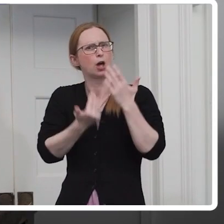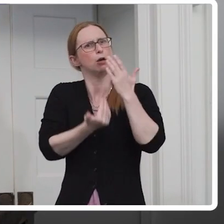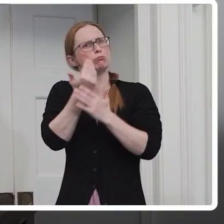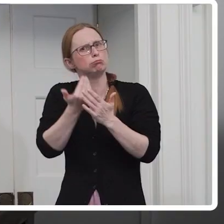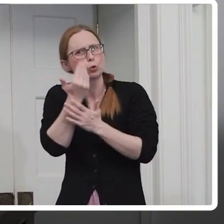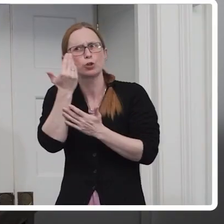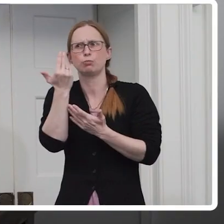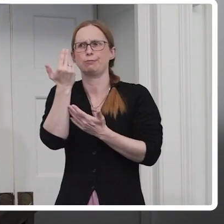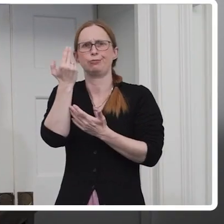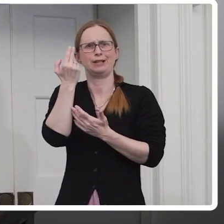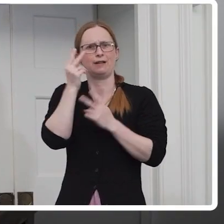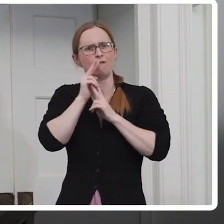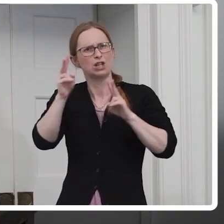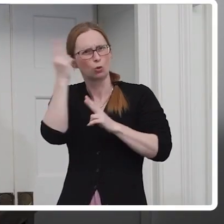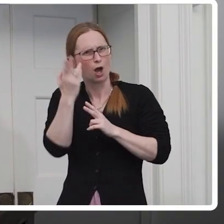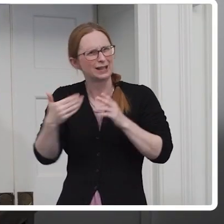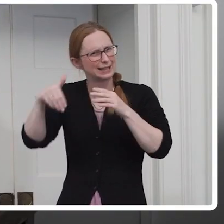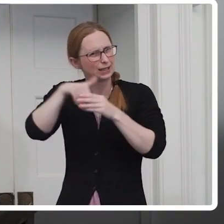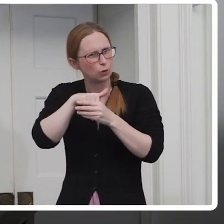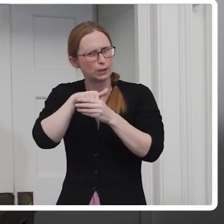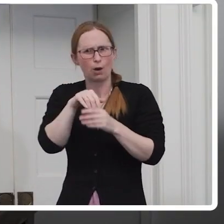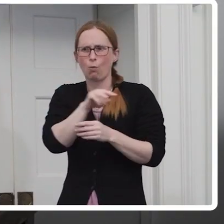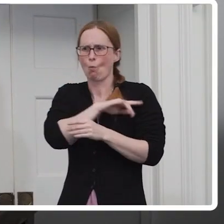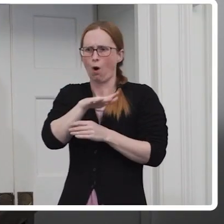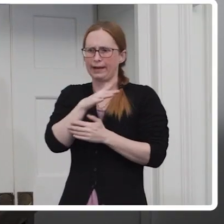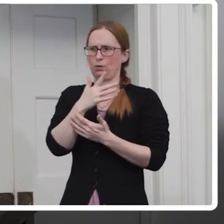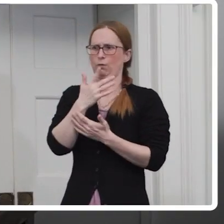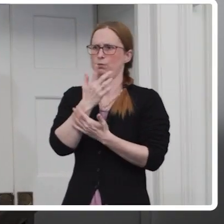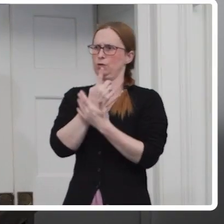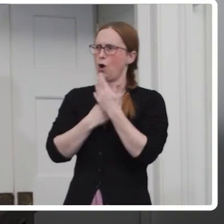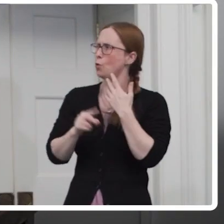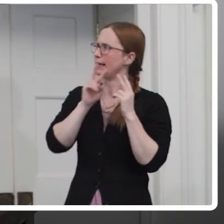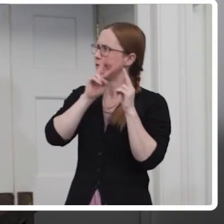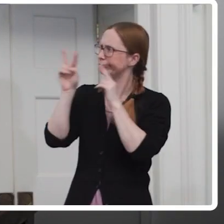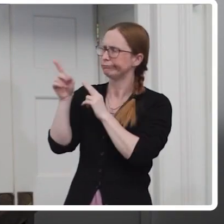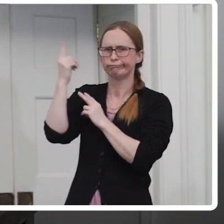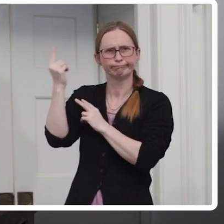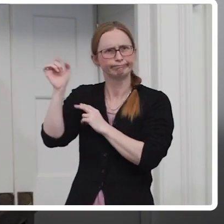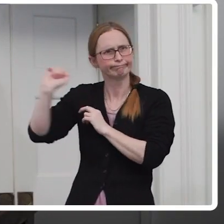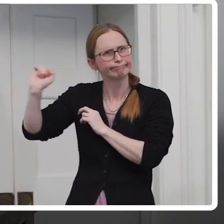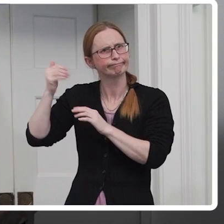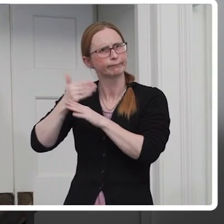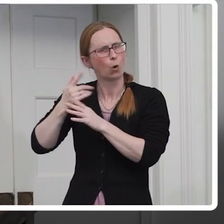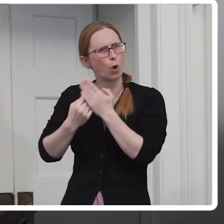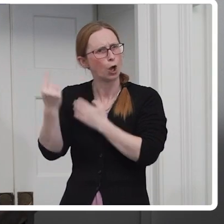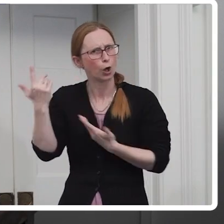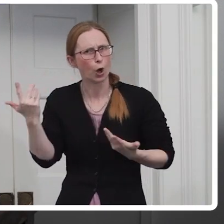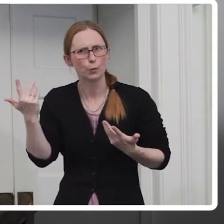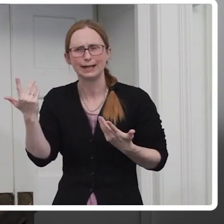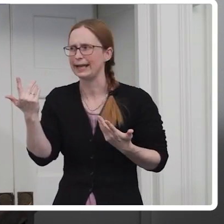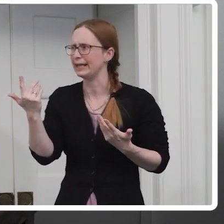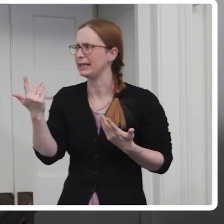included other works by contemporary visual artists instead of just having this retrospective of Alan's